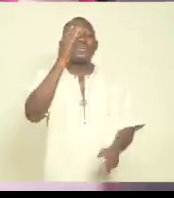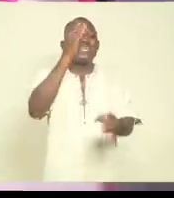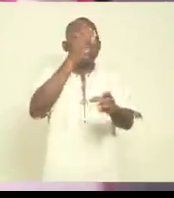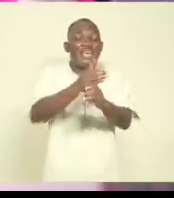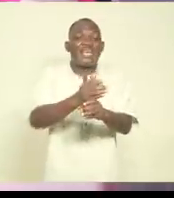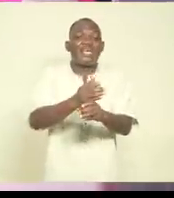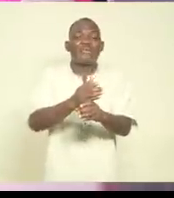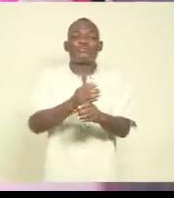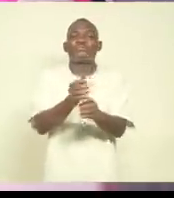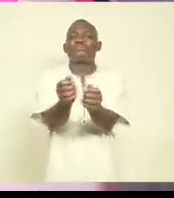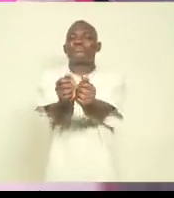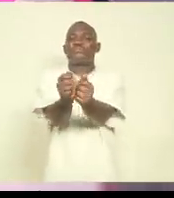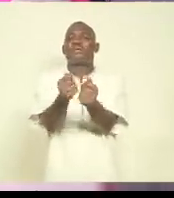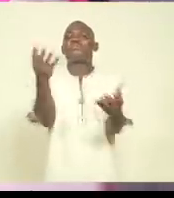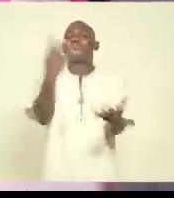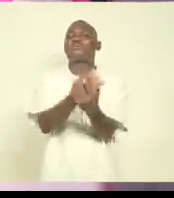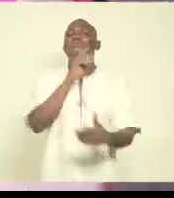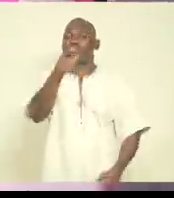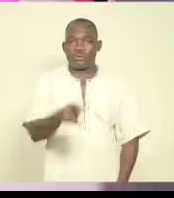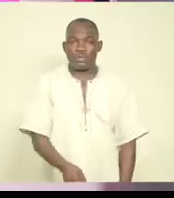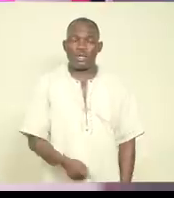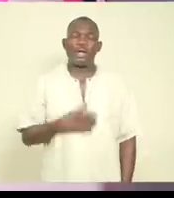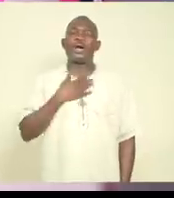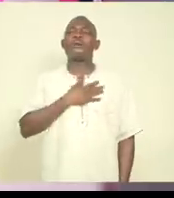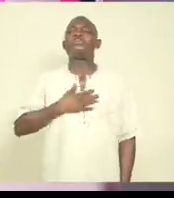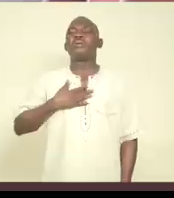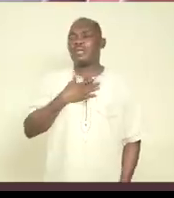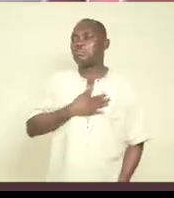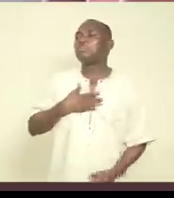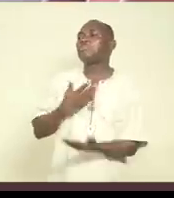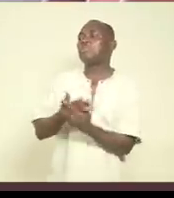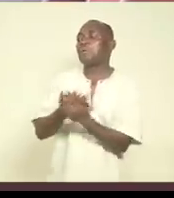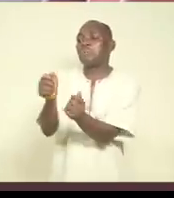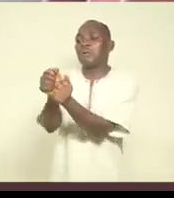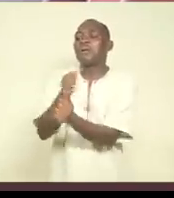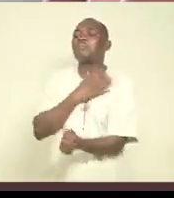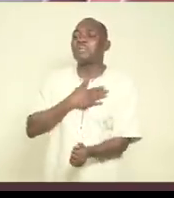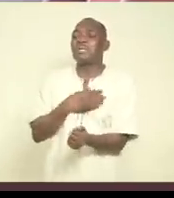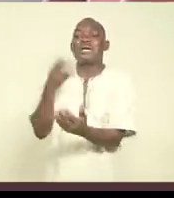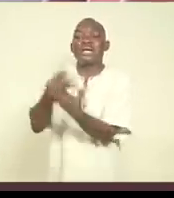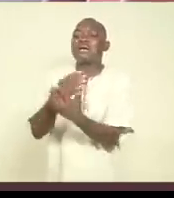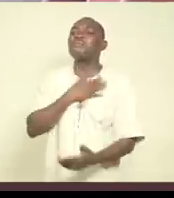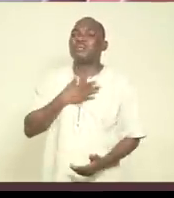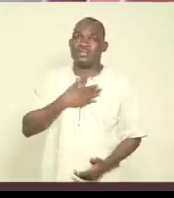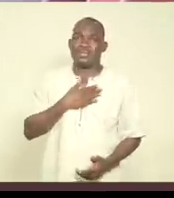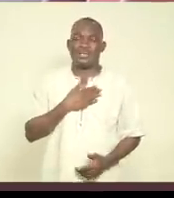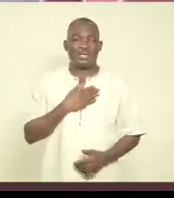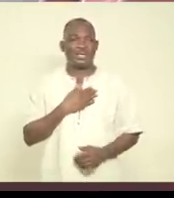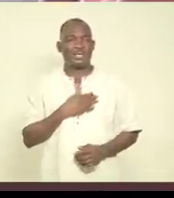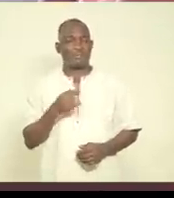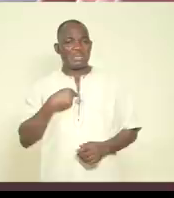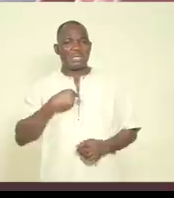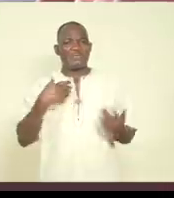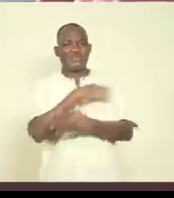Please, madam, it has not gotten to that. Jail, please. I'm scared. Raising my